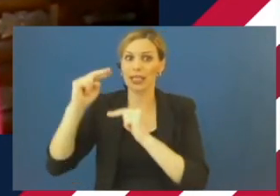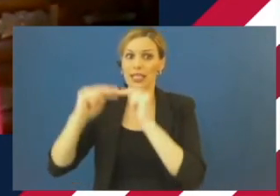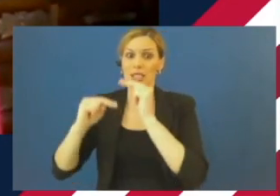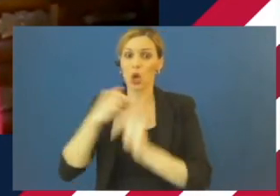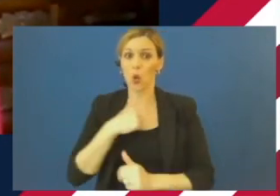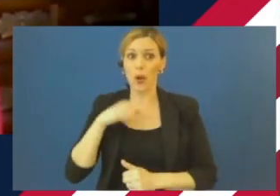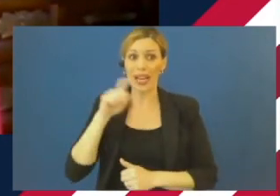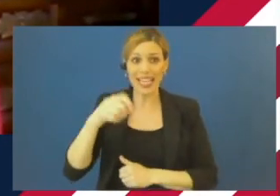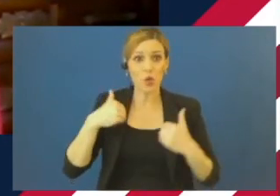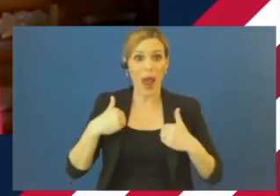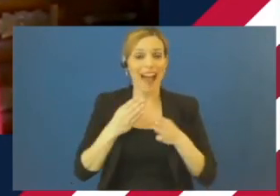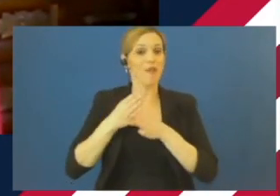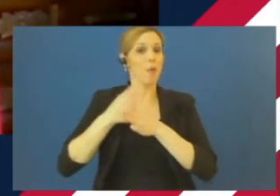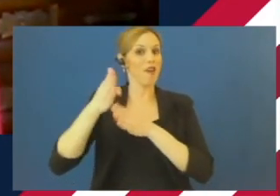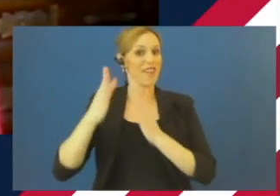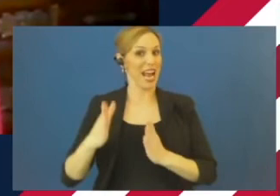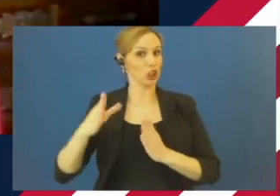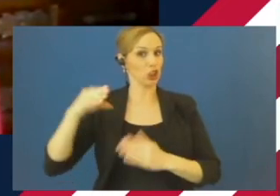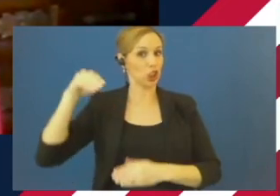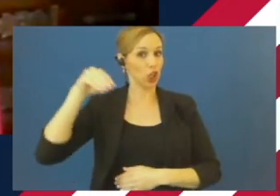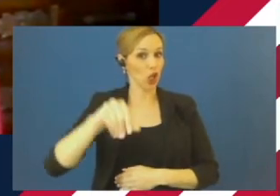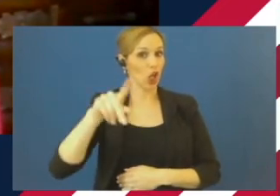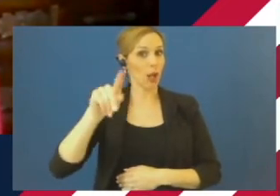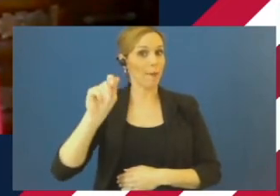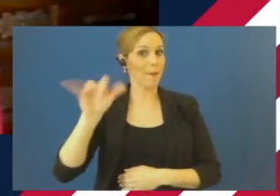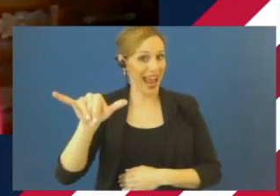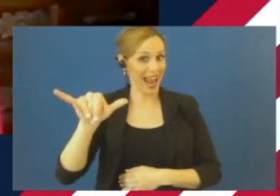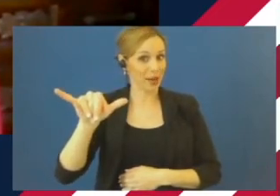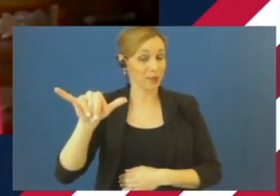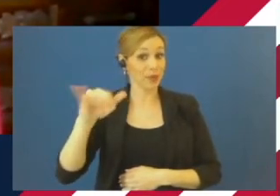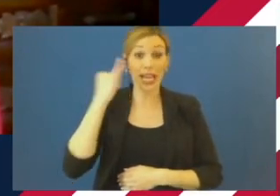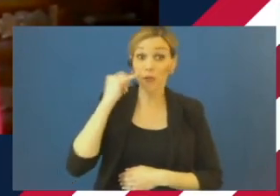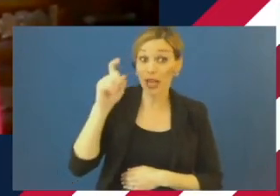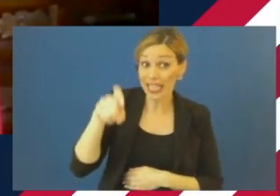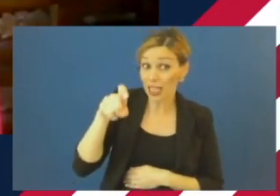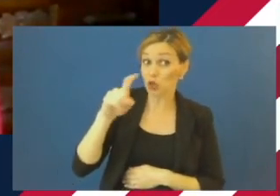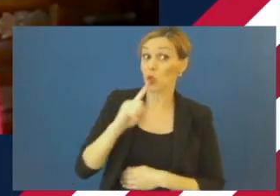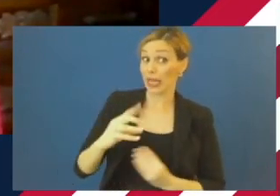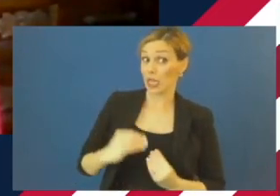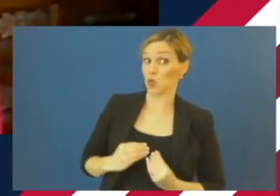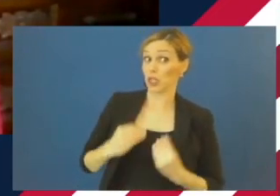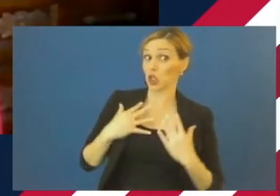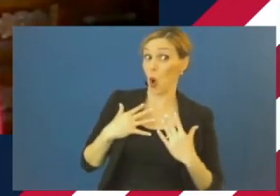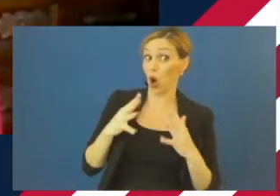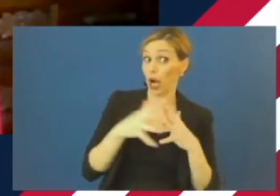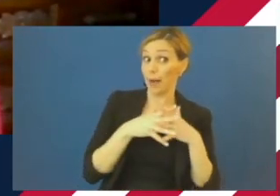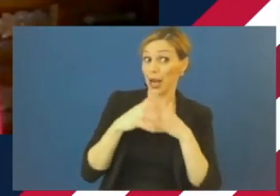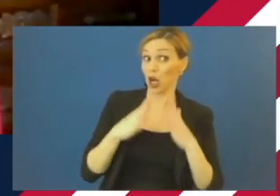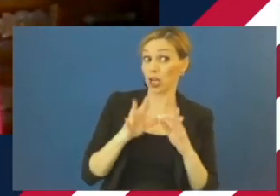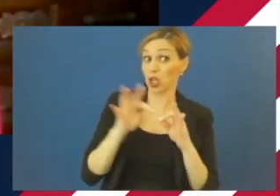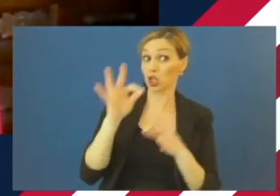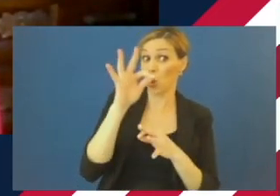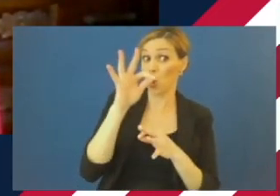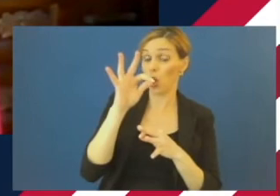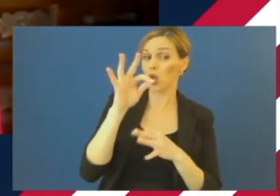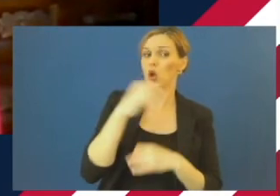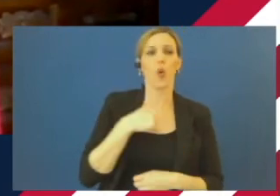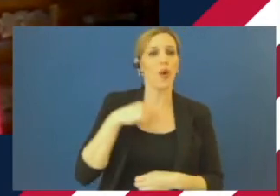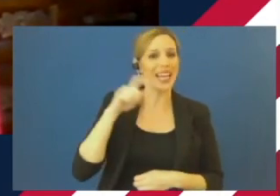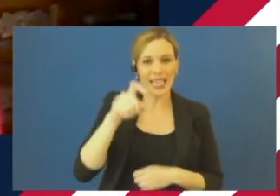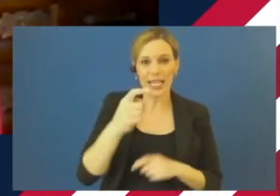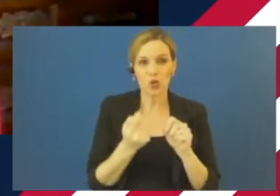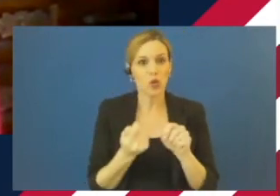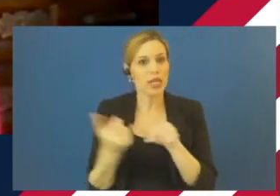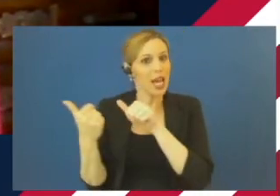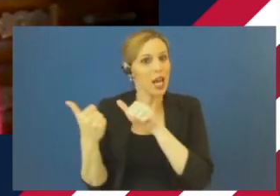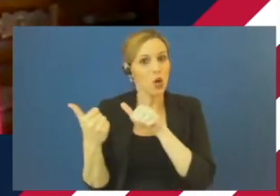pay. And if we're going to restore America's soul, we need to consider reparations. Institutional racism still shapes American life in